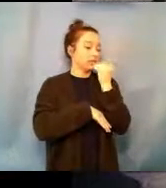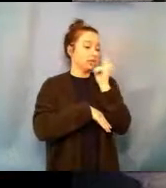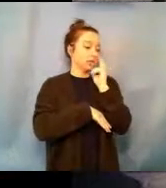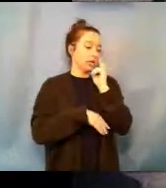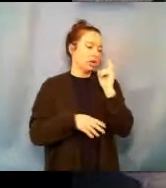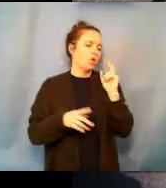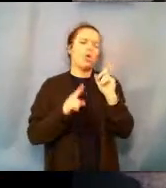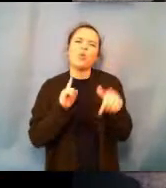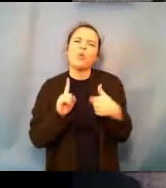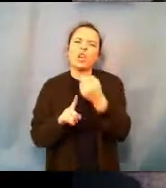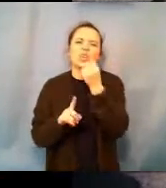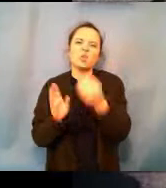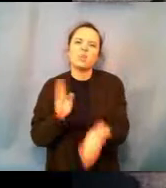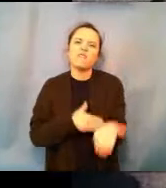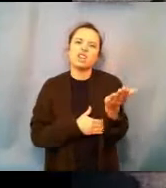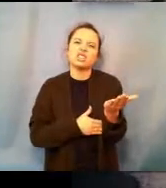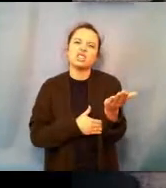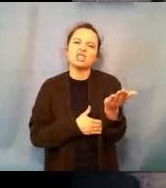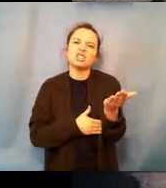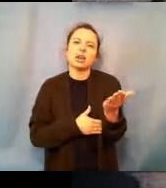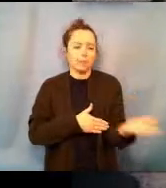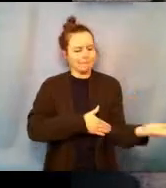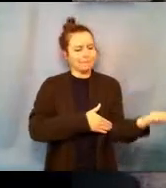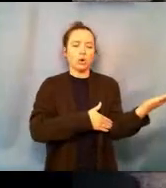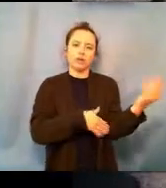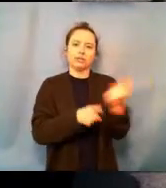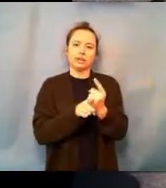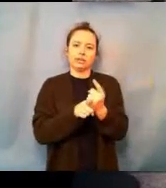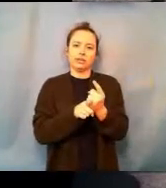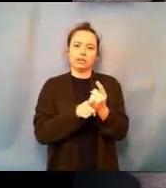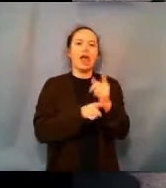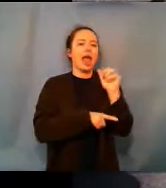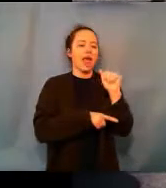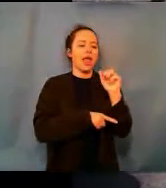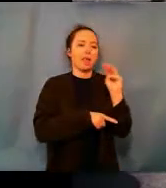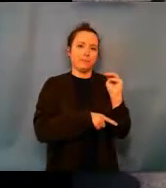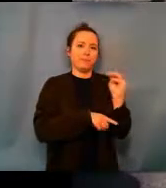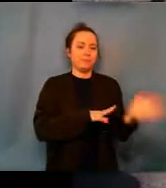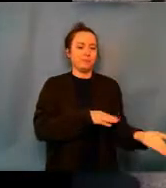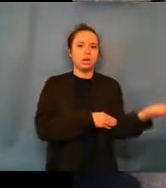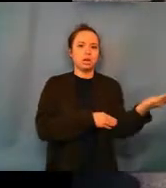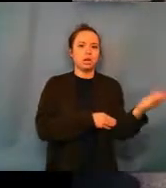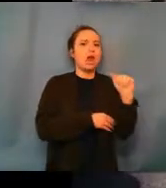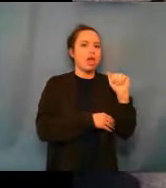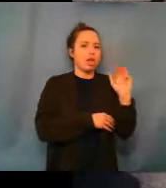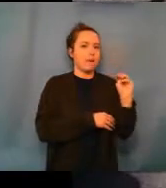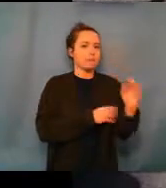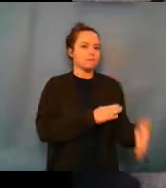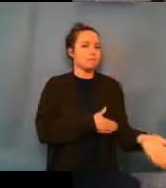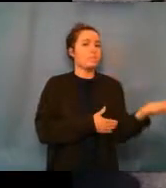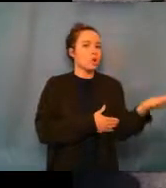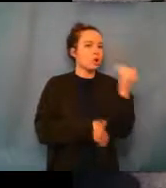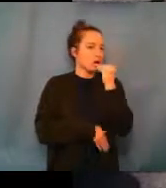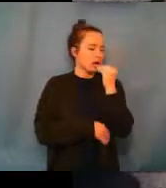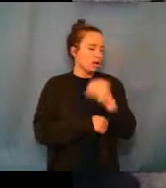look. When do you eat breakfast? In the morning, AM, or at night, PM? Good, in